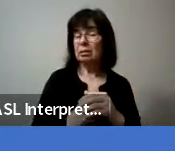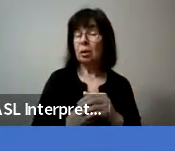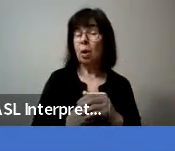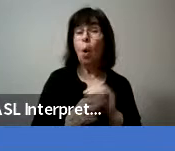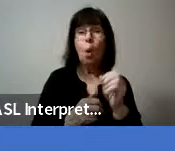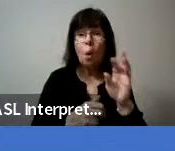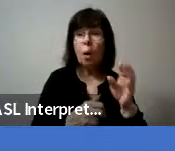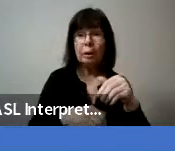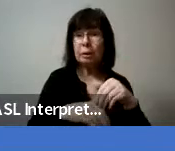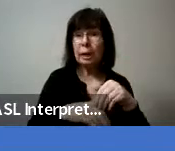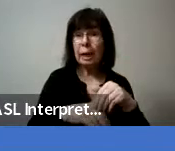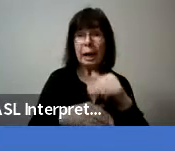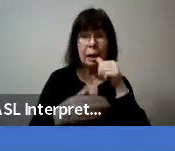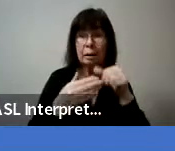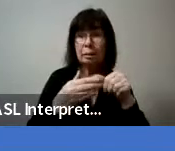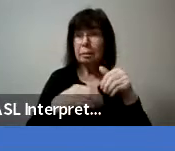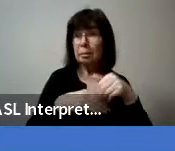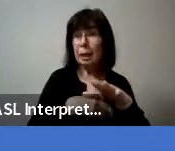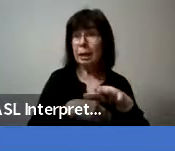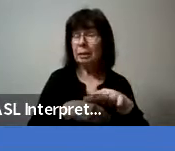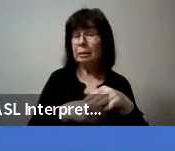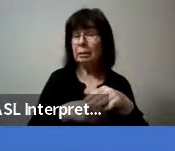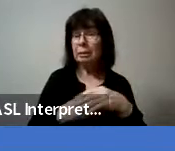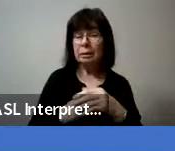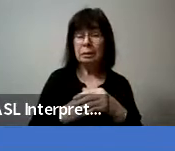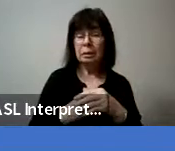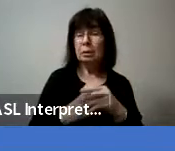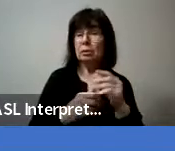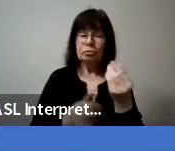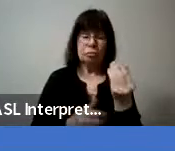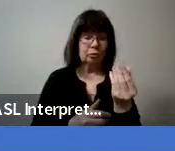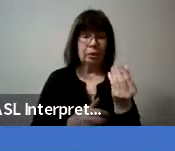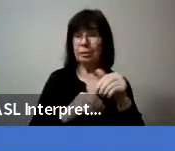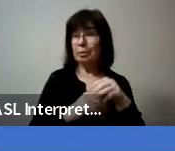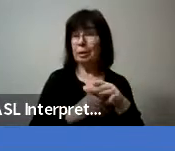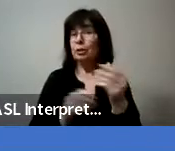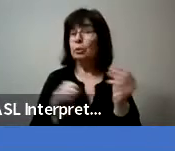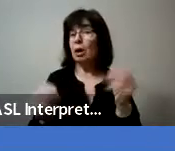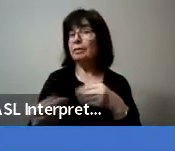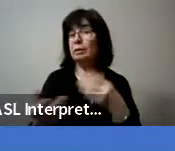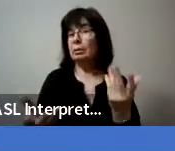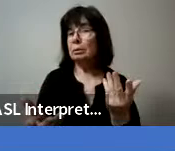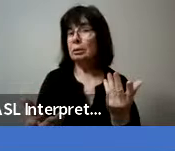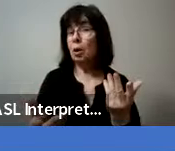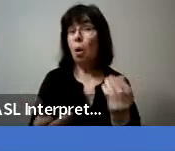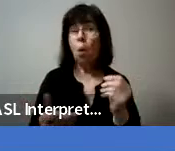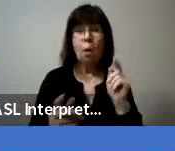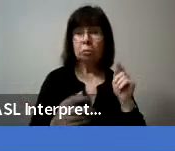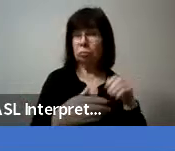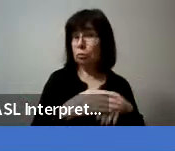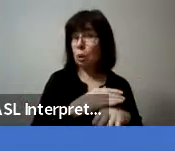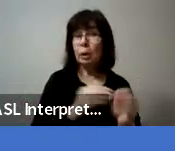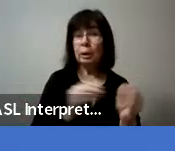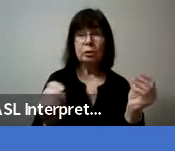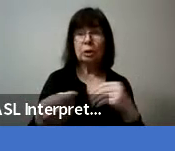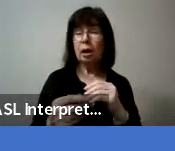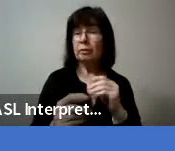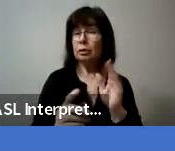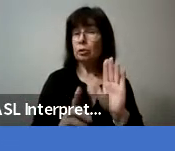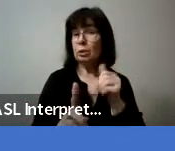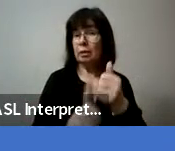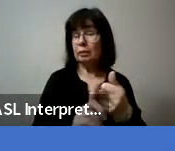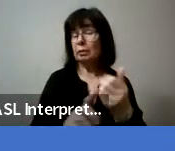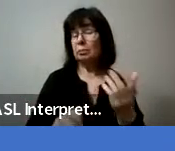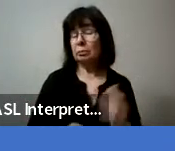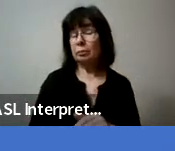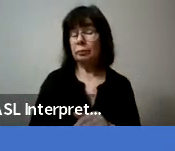mail the packets to one of our offices, or also submit them in person to one of our offices. And